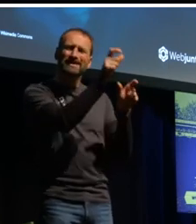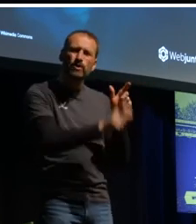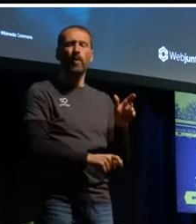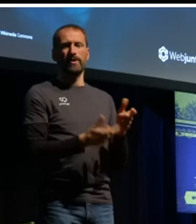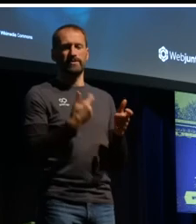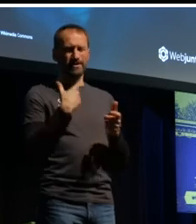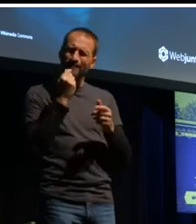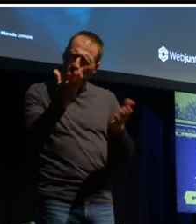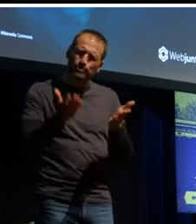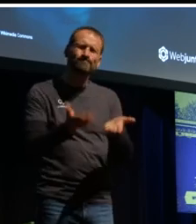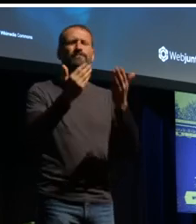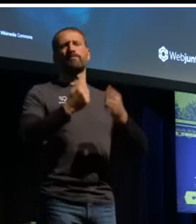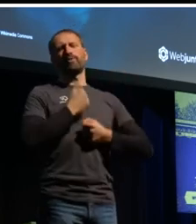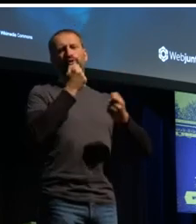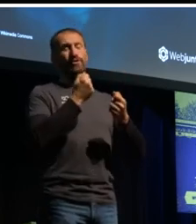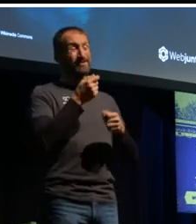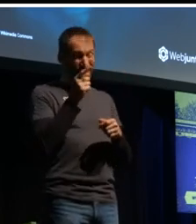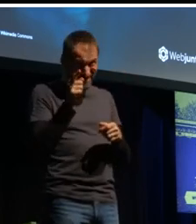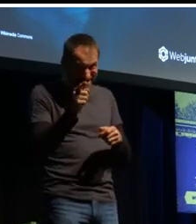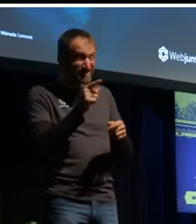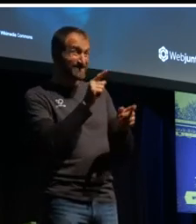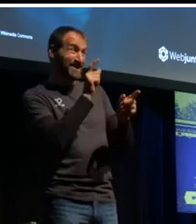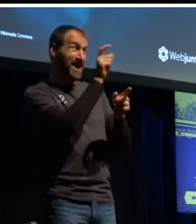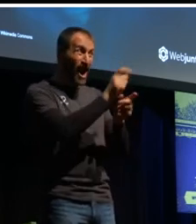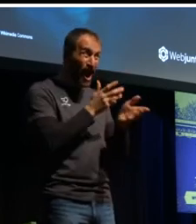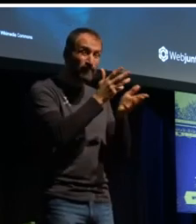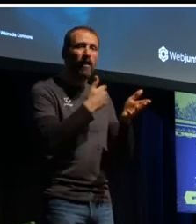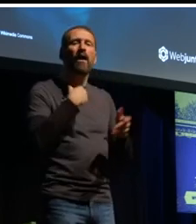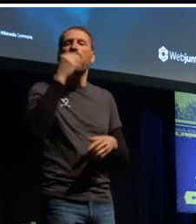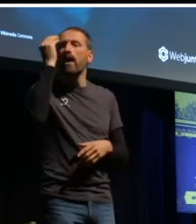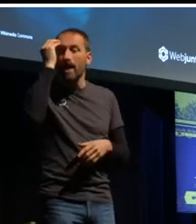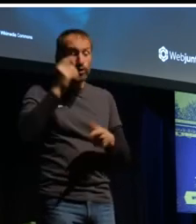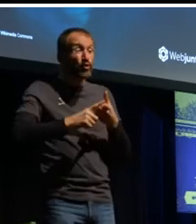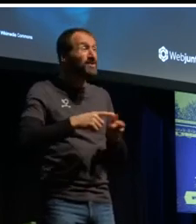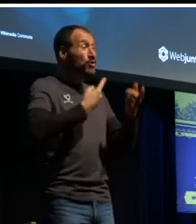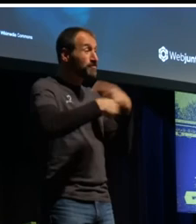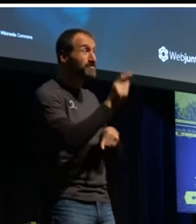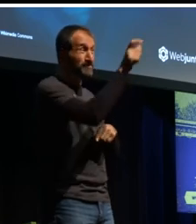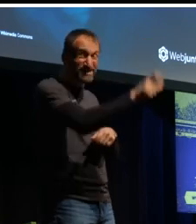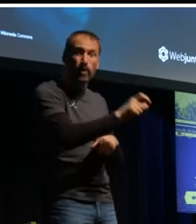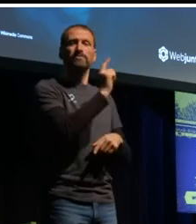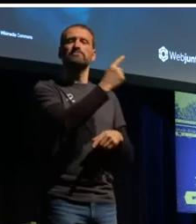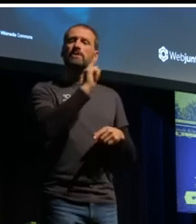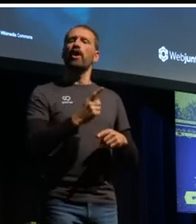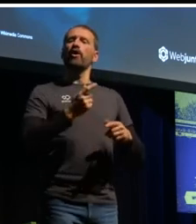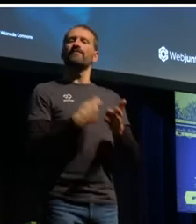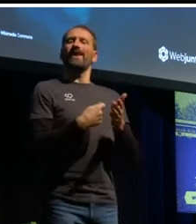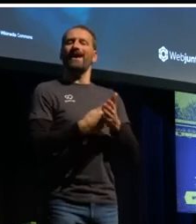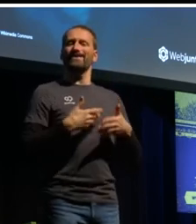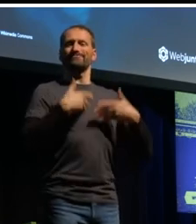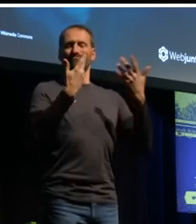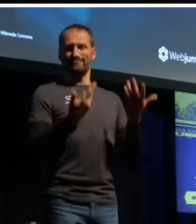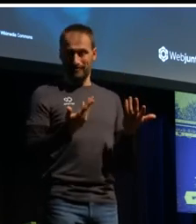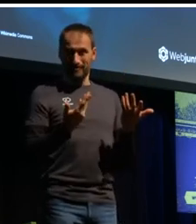but it makes a major difference in that person's life. Diversity is not just a thing that makes us operate better